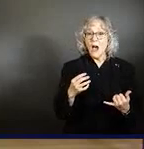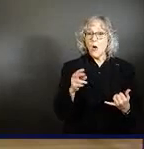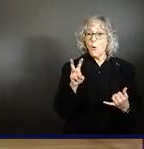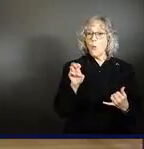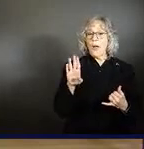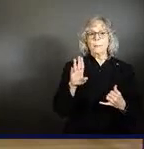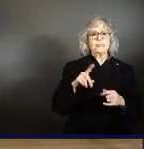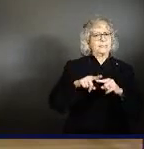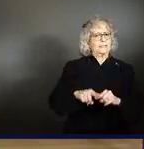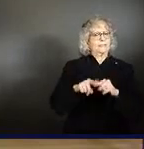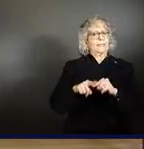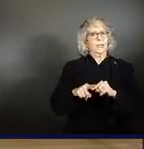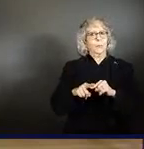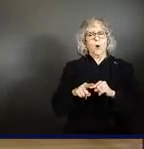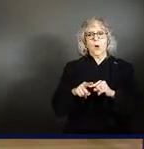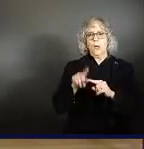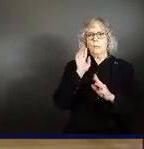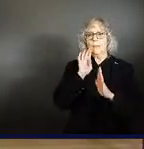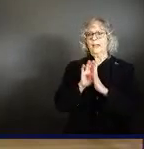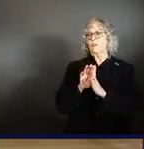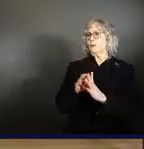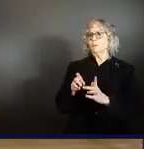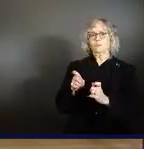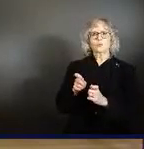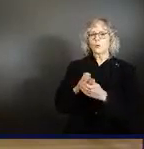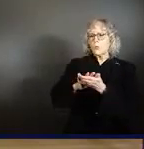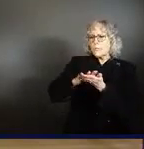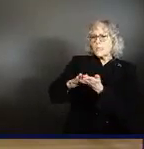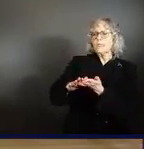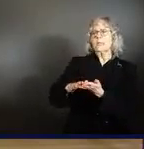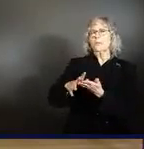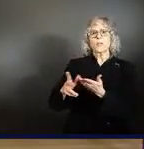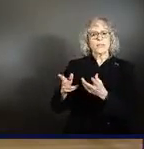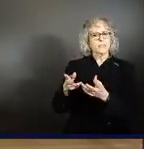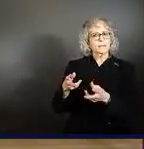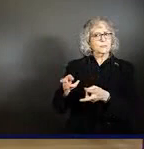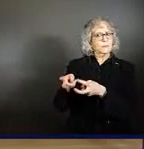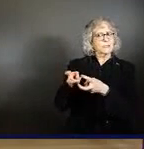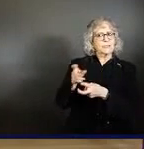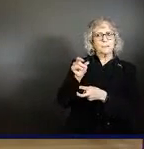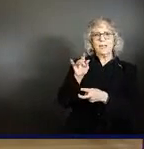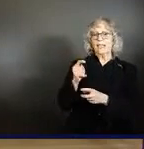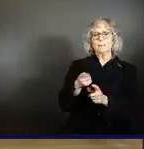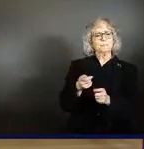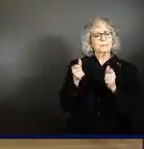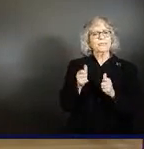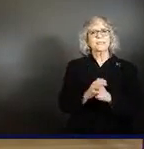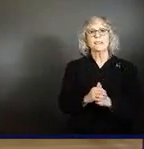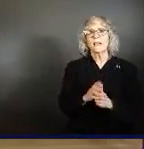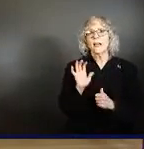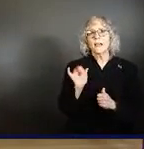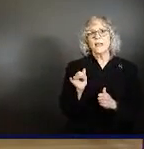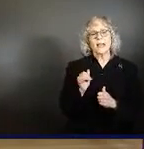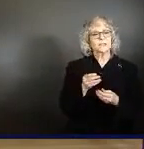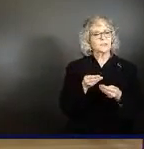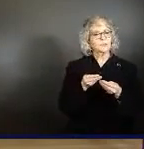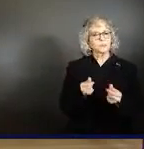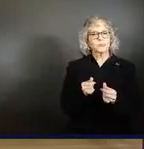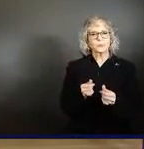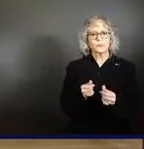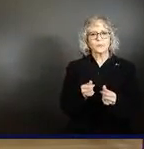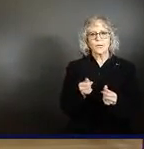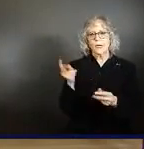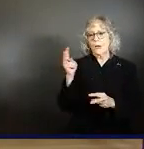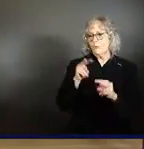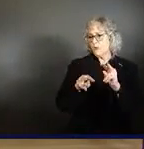produces data so pristine that you're able to extract information right away from it. So that speaks of its efficiency at observing how the data